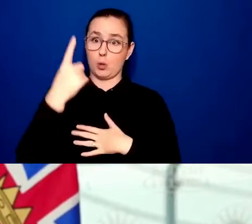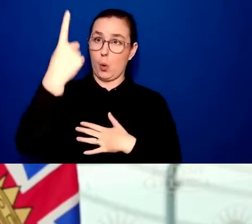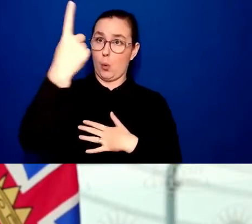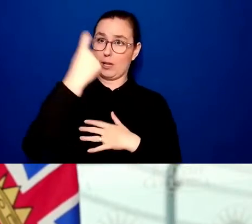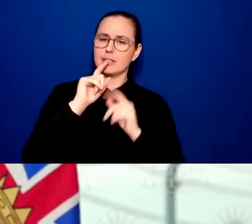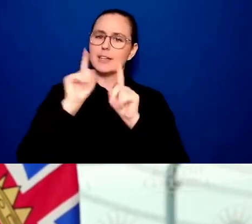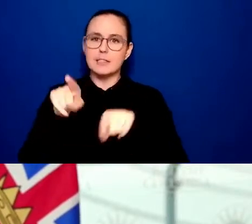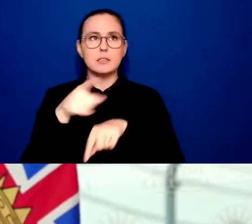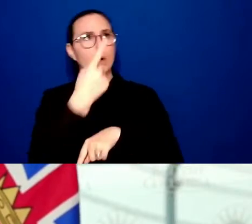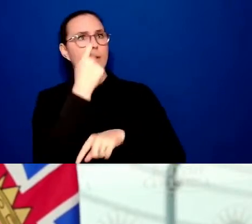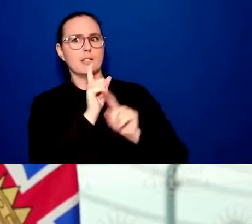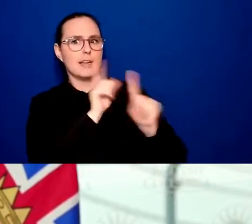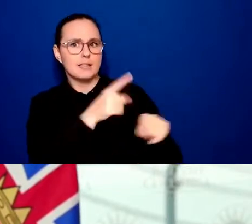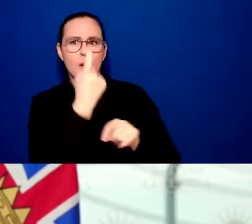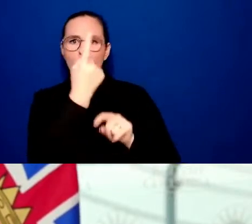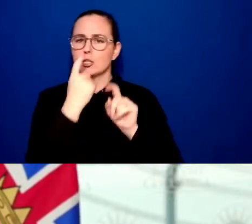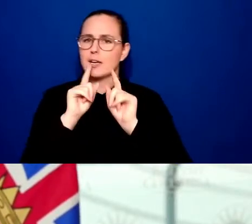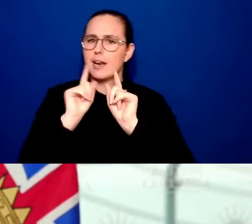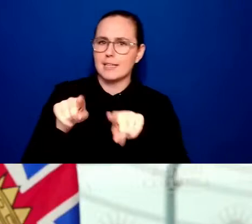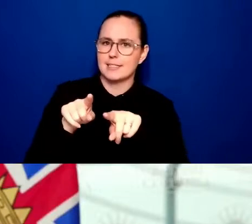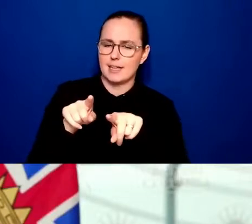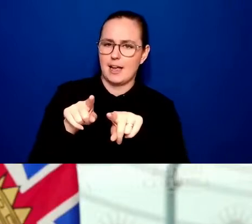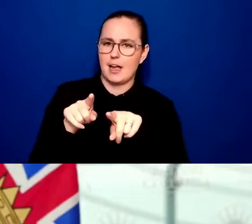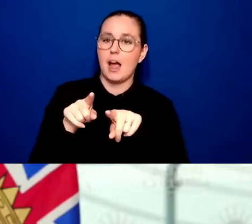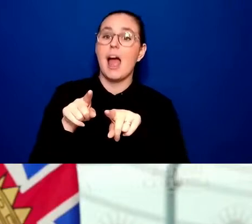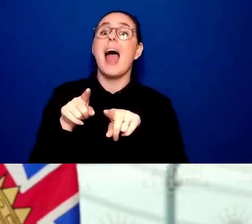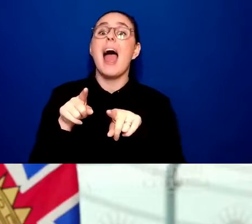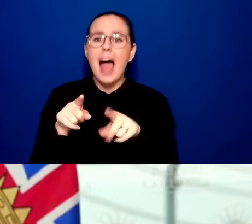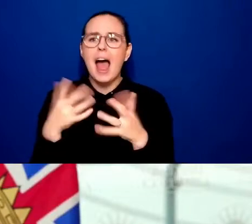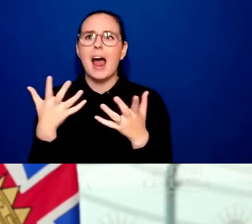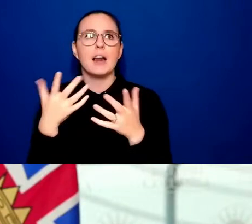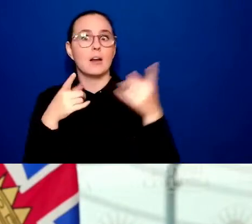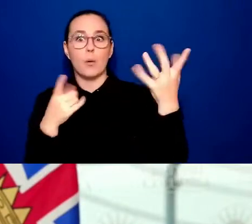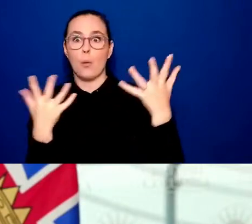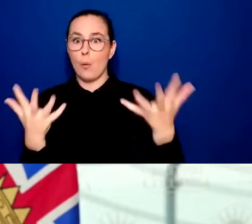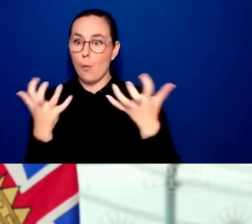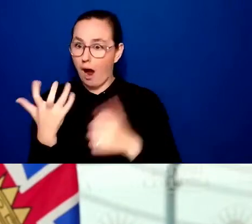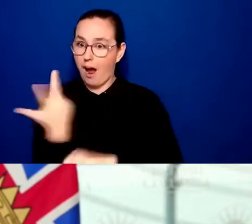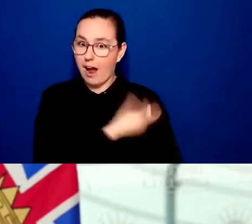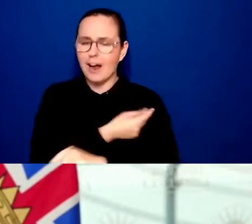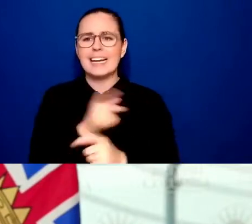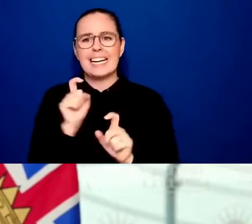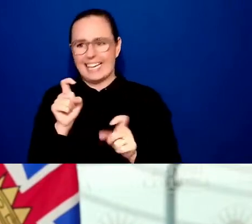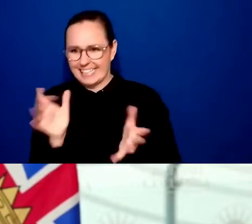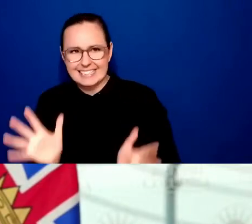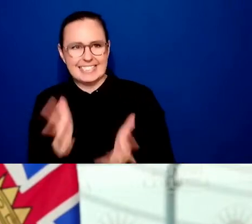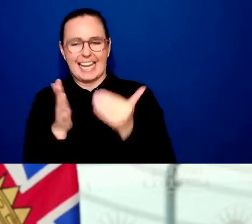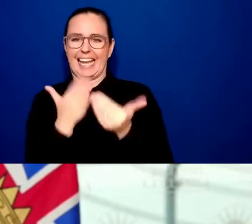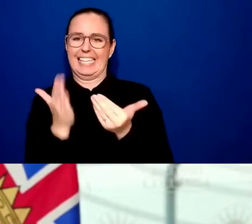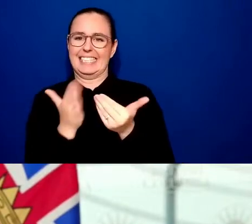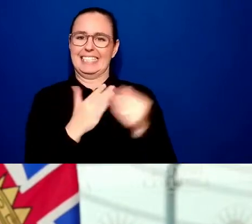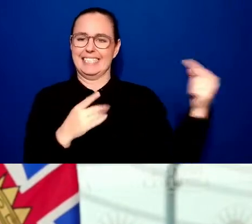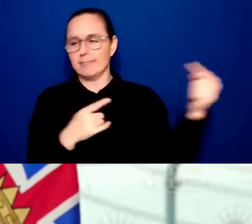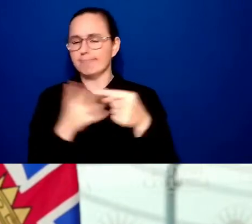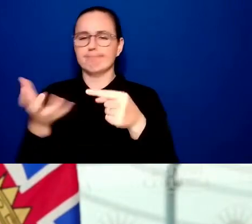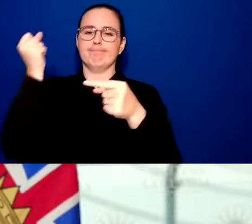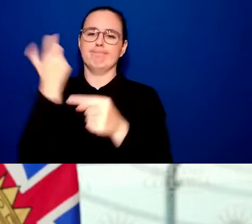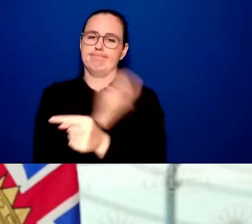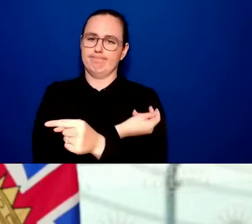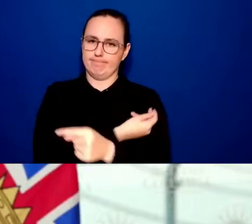and we're doing everything we can to do that. Addressing some of and I talked a little bit about this last week,